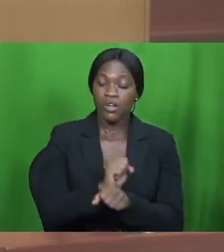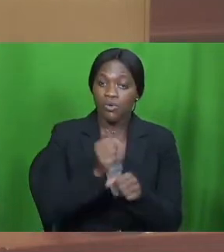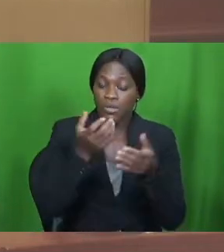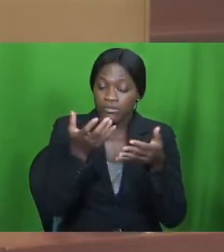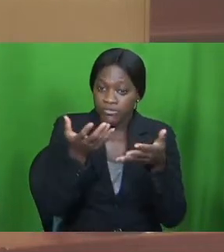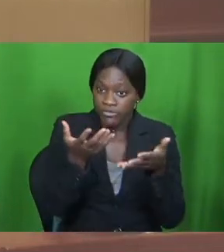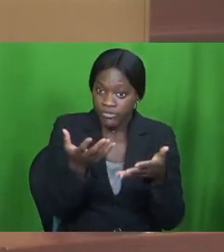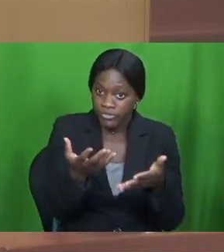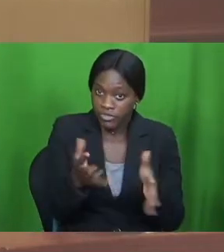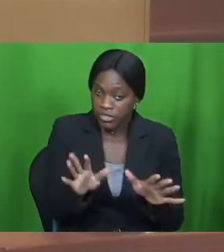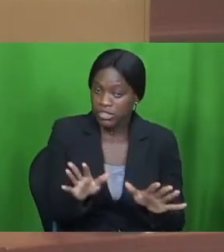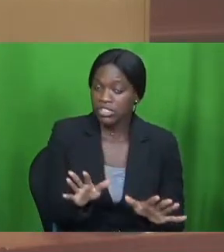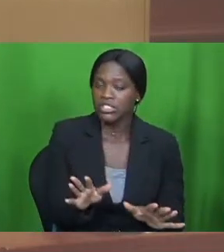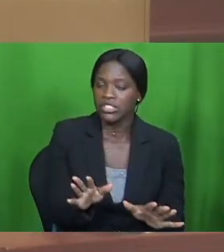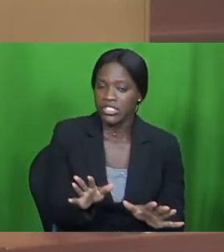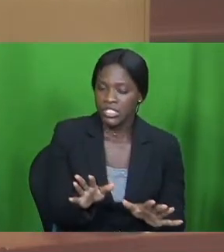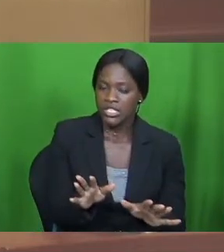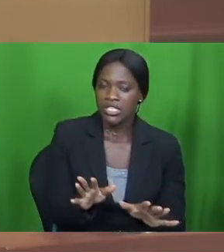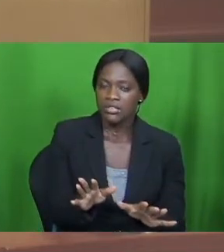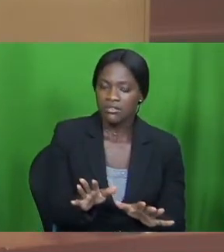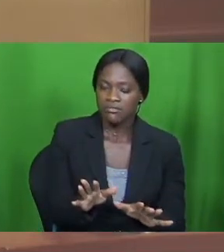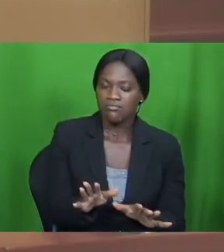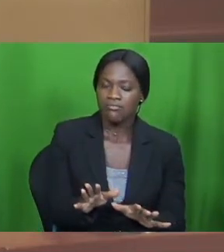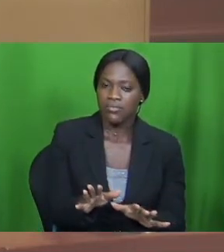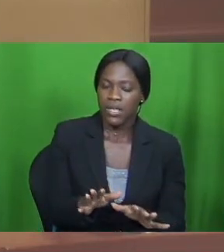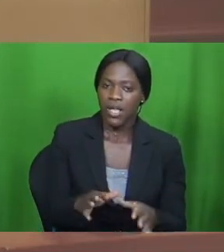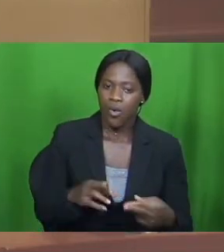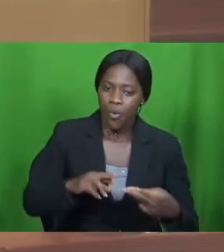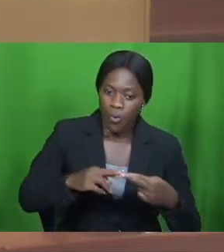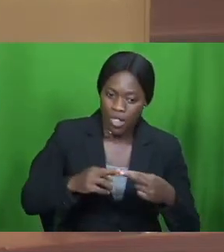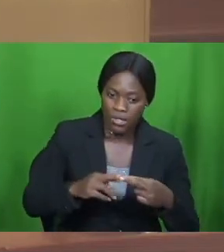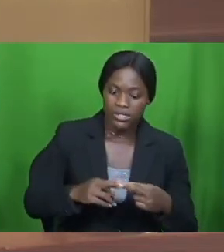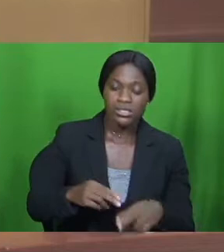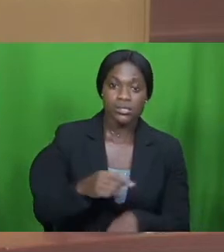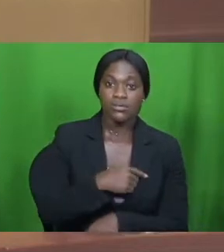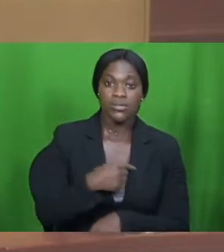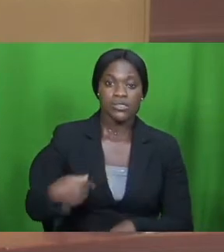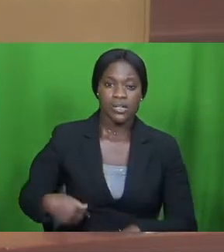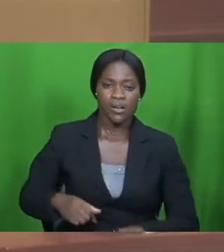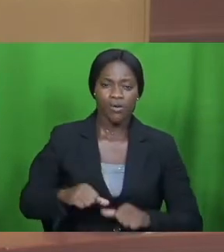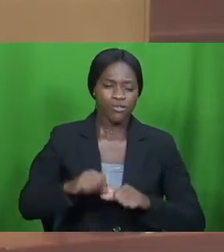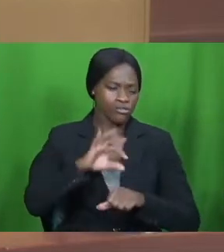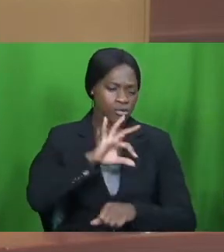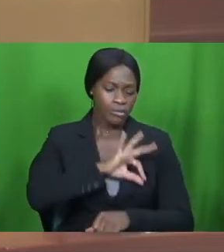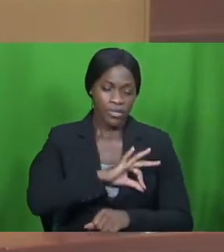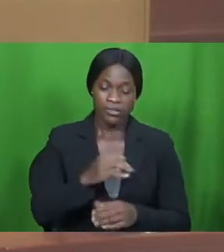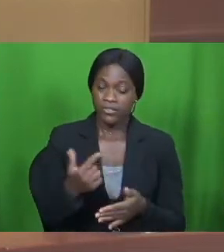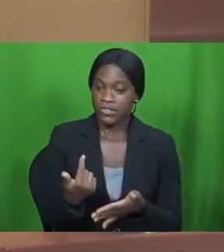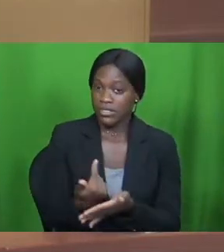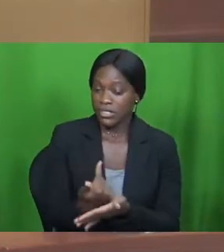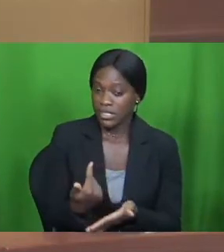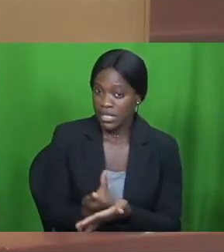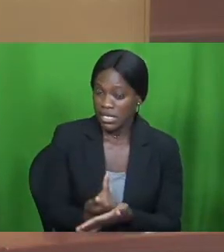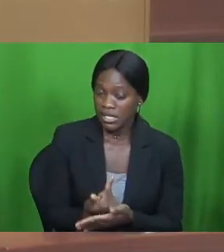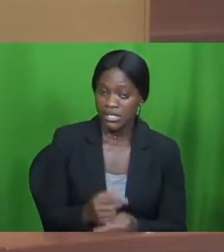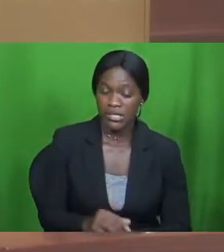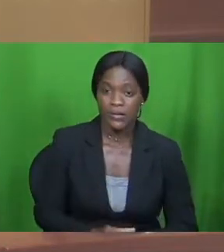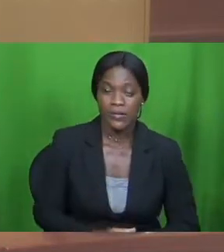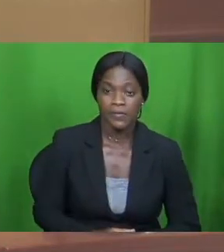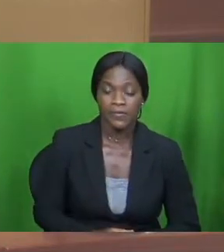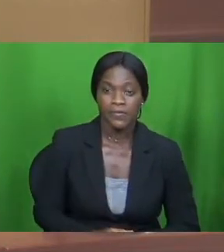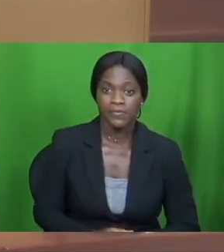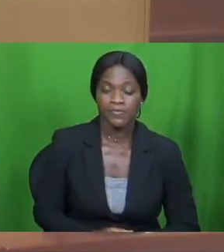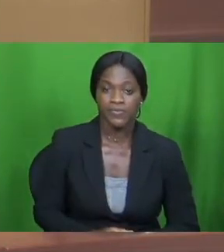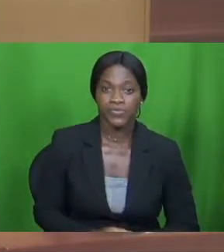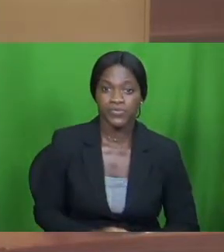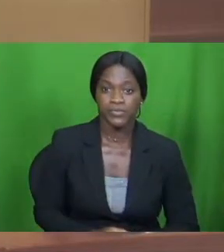long-lasting connections in China benefited our country. Mr. Speaker, I personally, at